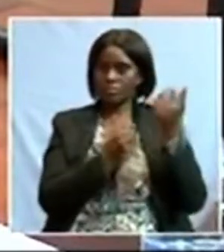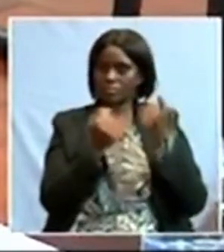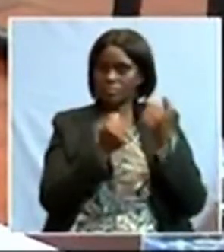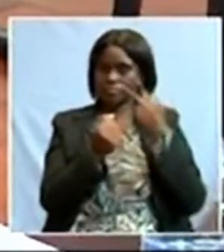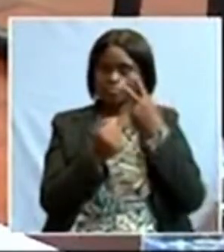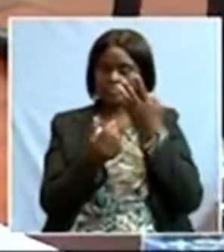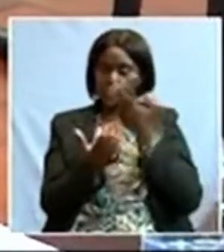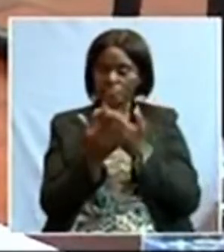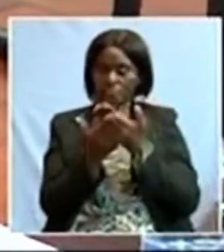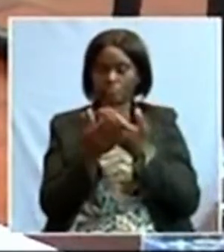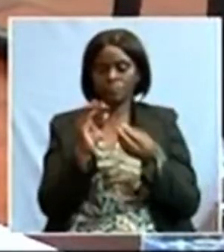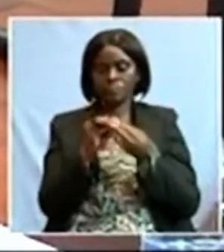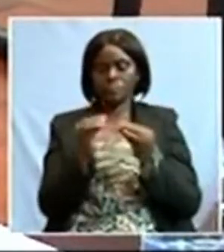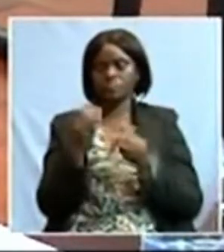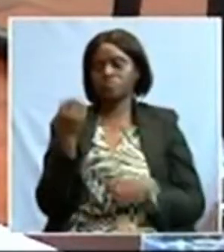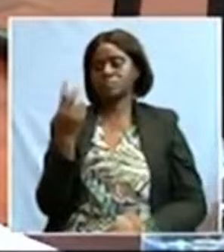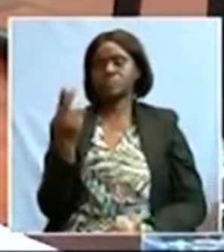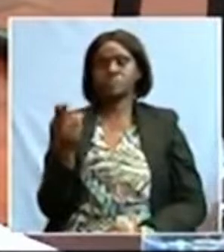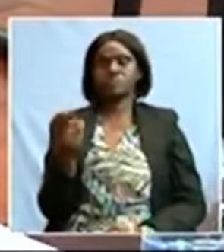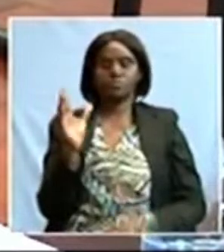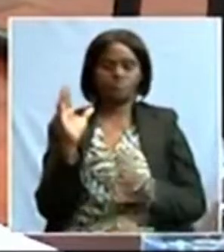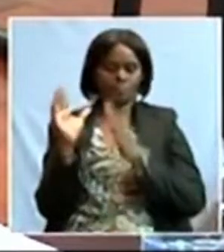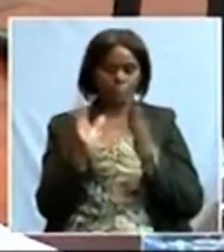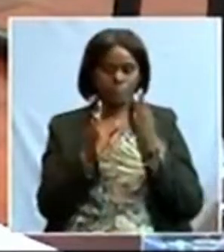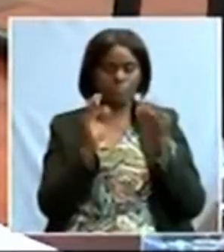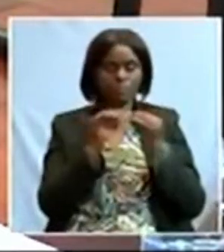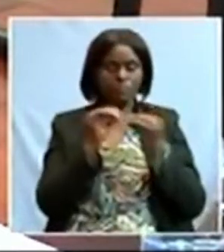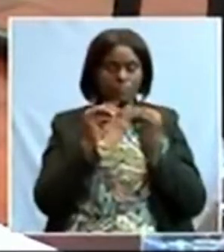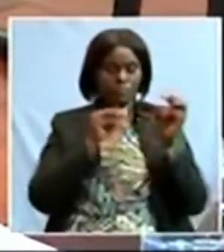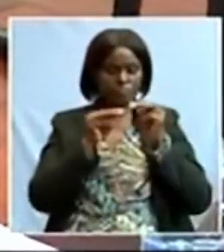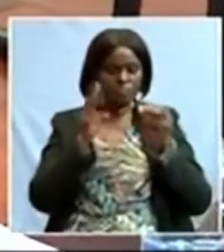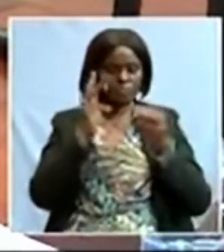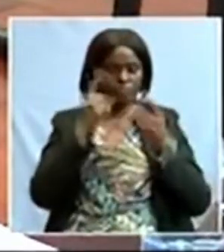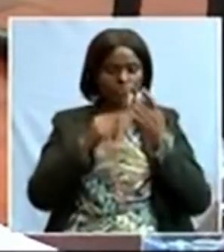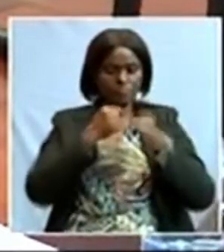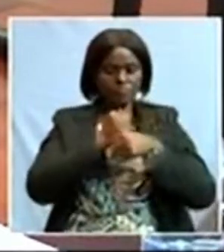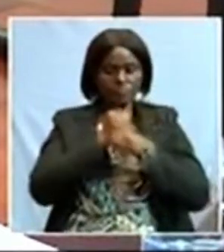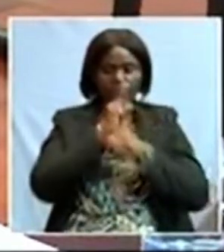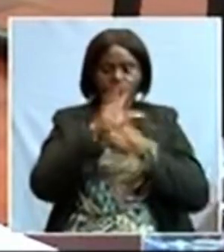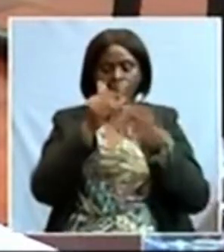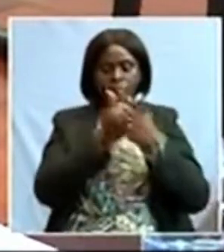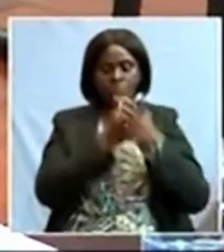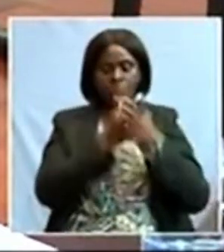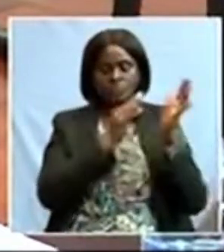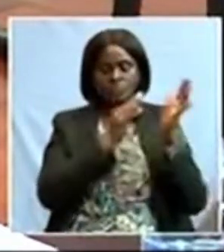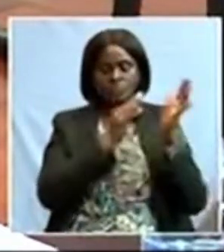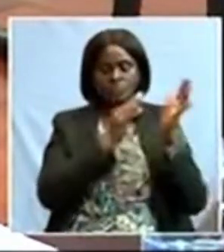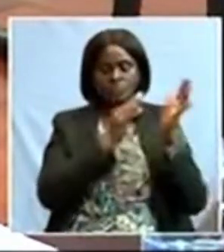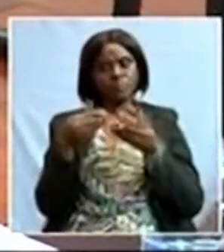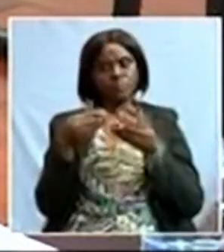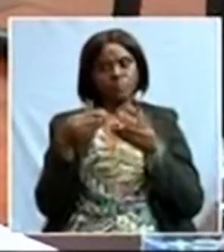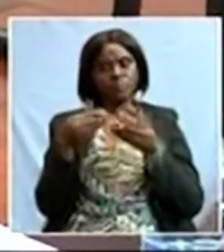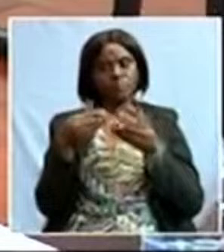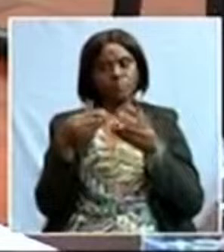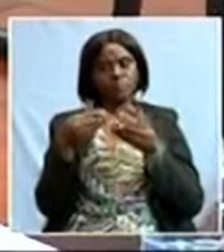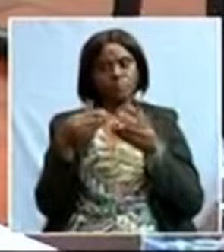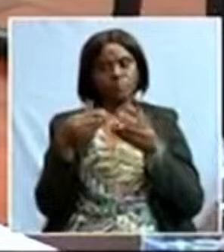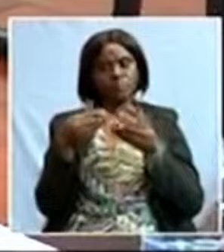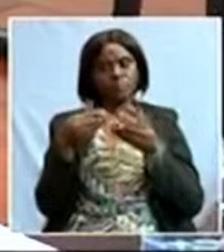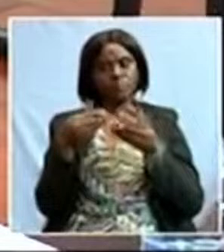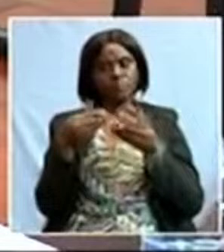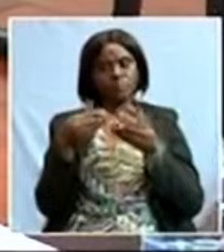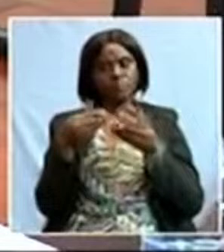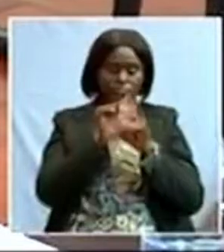See Appendix 12. Remedial measures. Management shall ensure that all planned expenses are done within